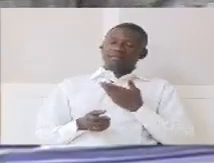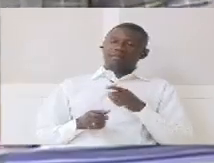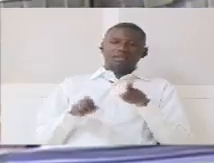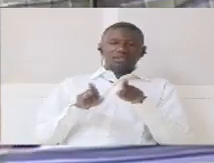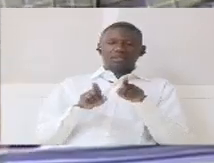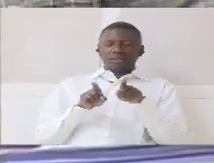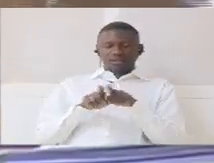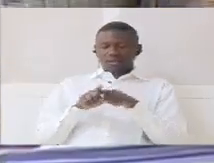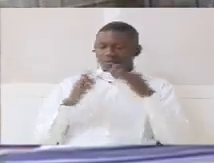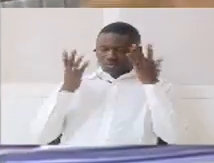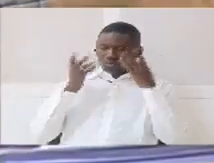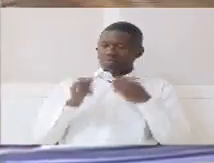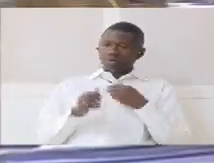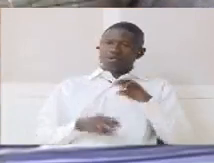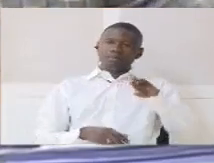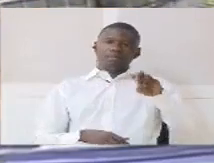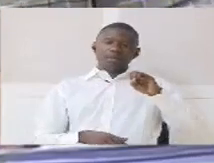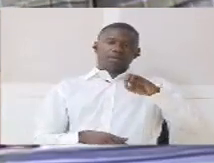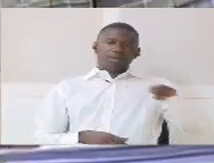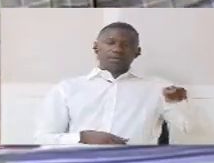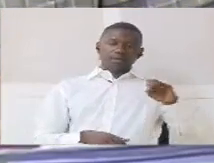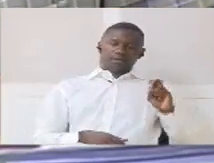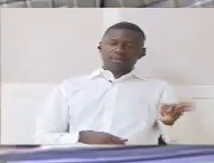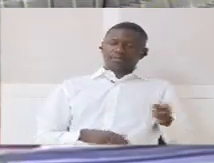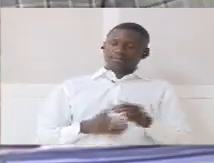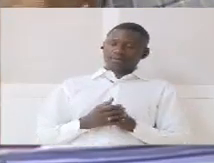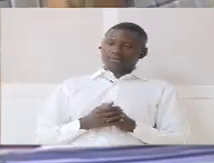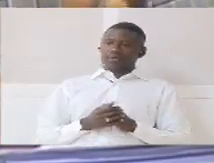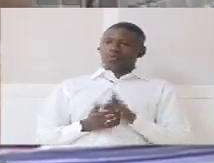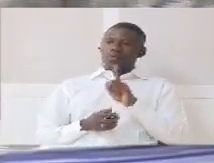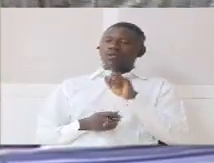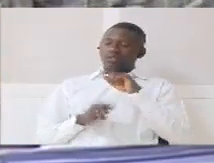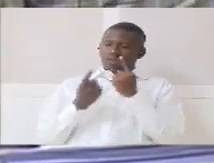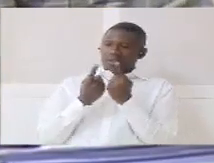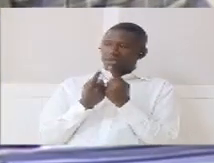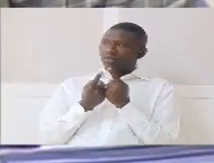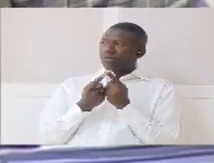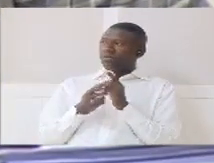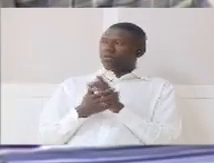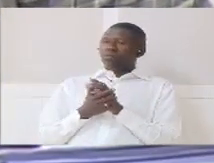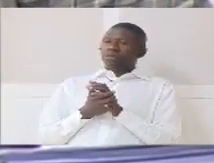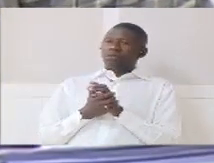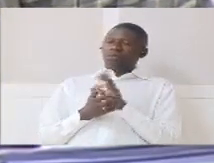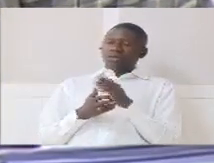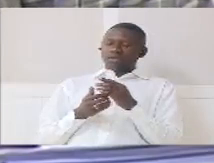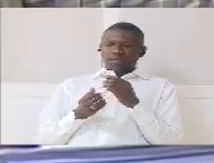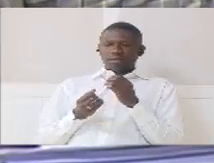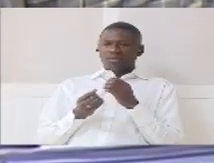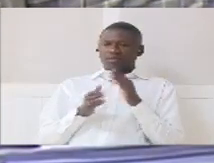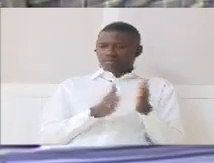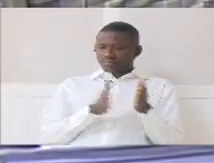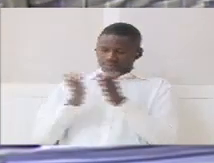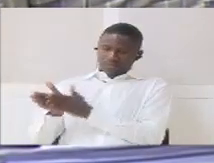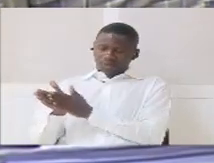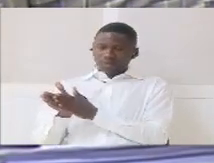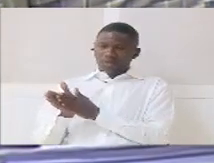problem we haven't touched on, just to wrap this up very quickly, Mr. Yes. Chair, is the stealing of the rations. Can you tell us about that?